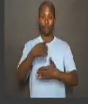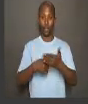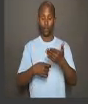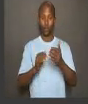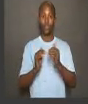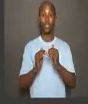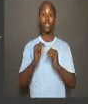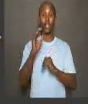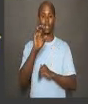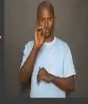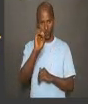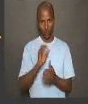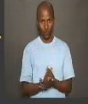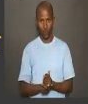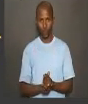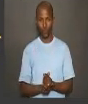than 0.